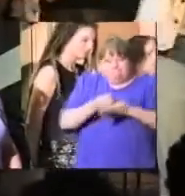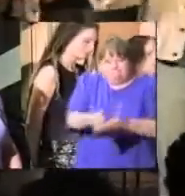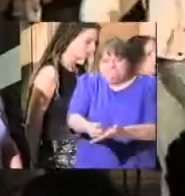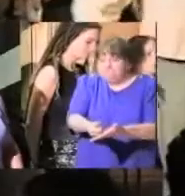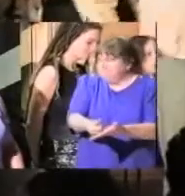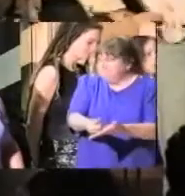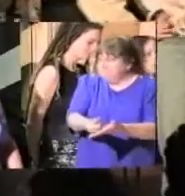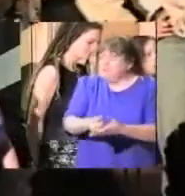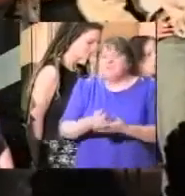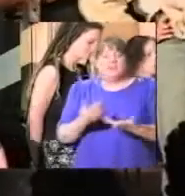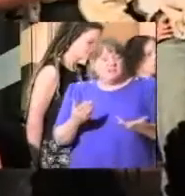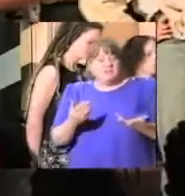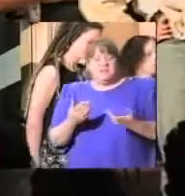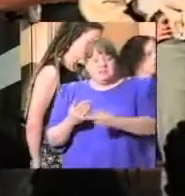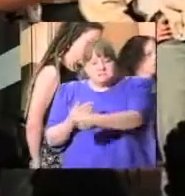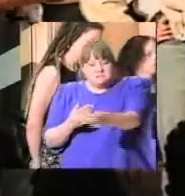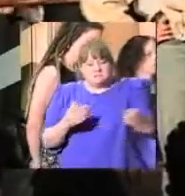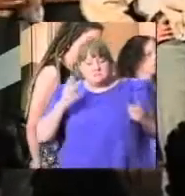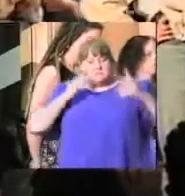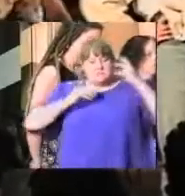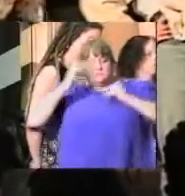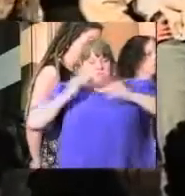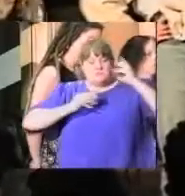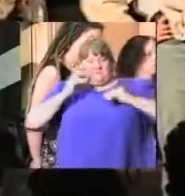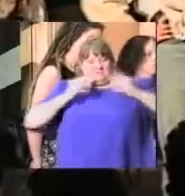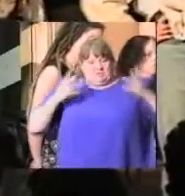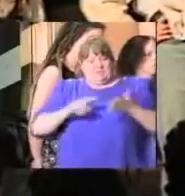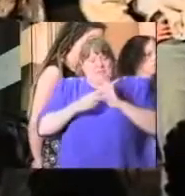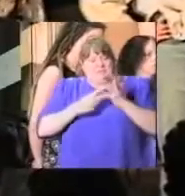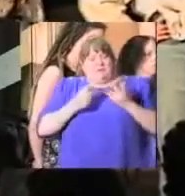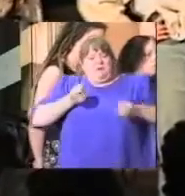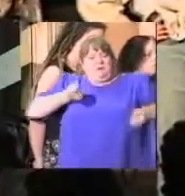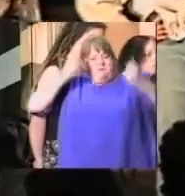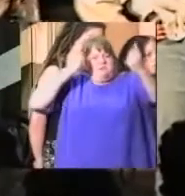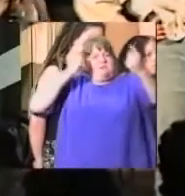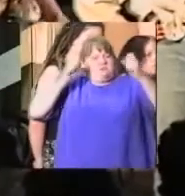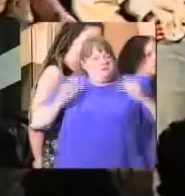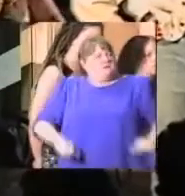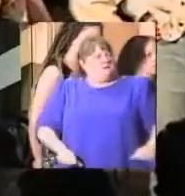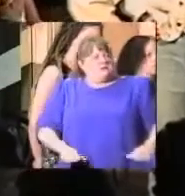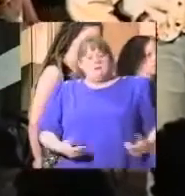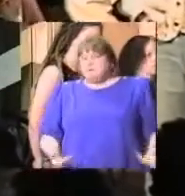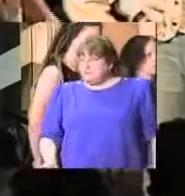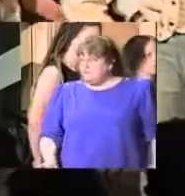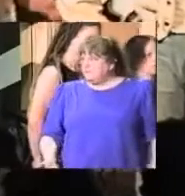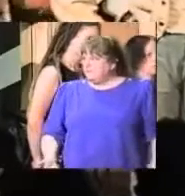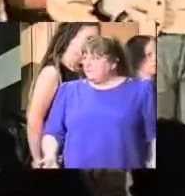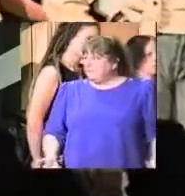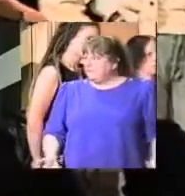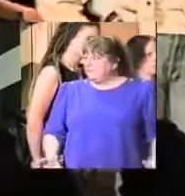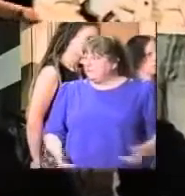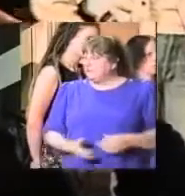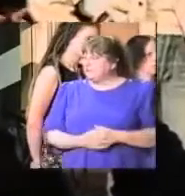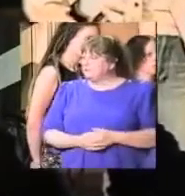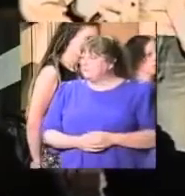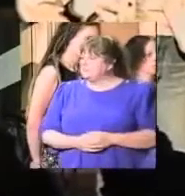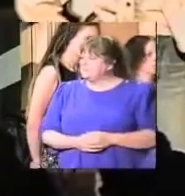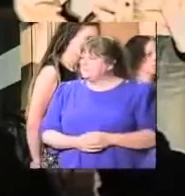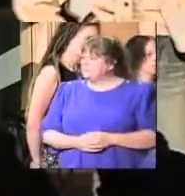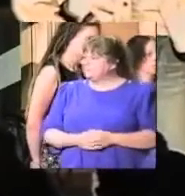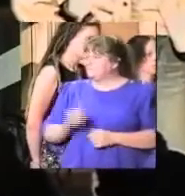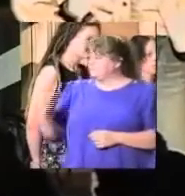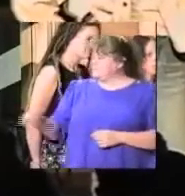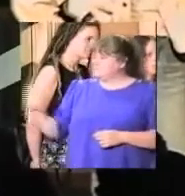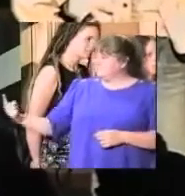nobody understands your pain better than somebody who's gone through it. Chris, you're not